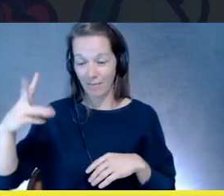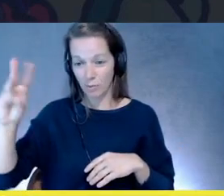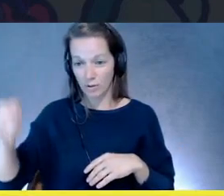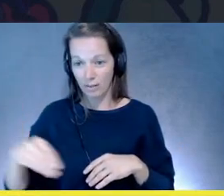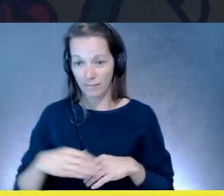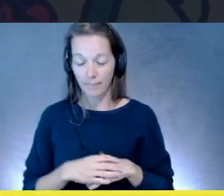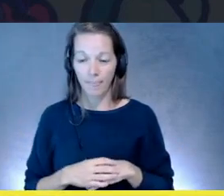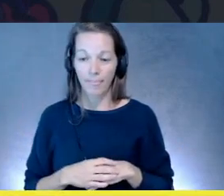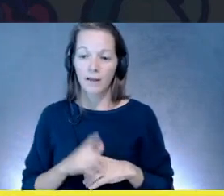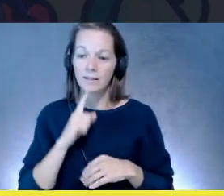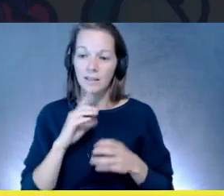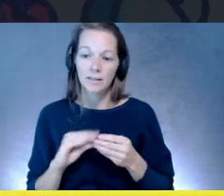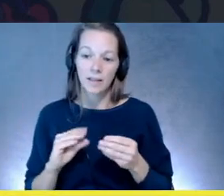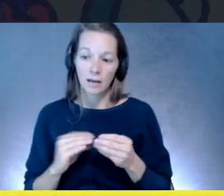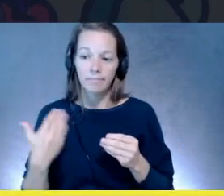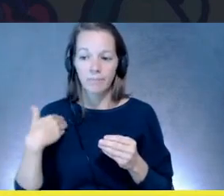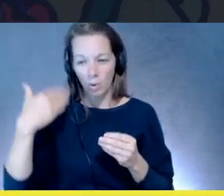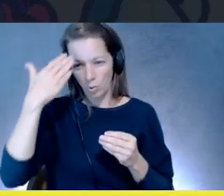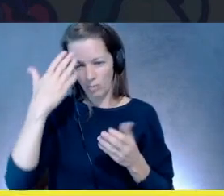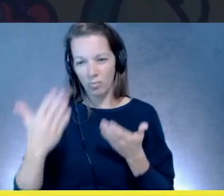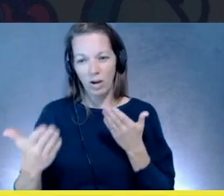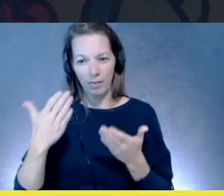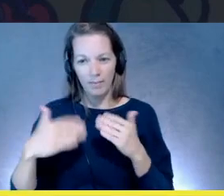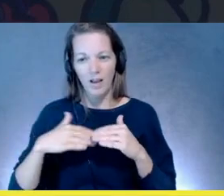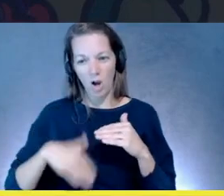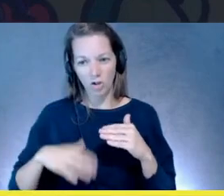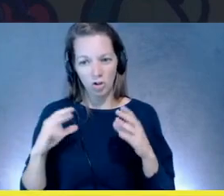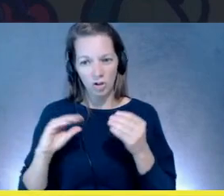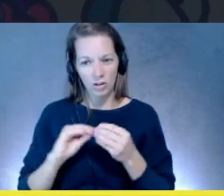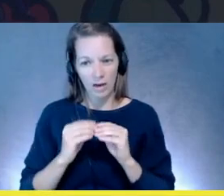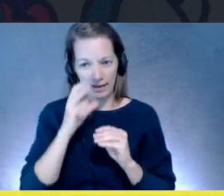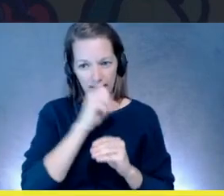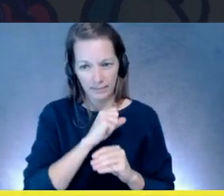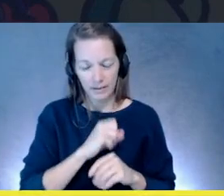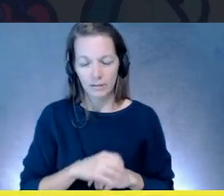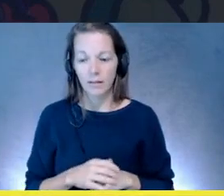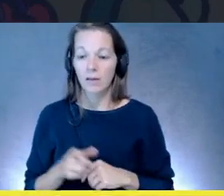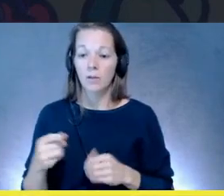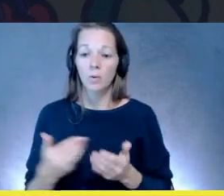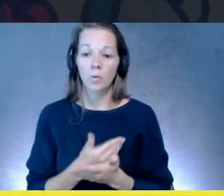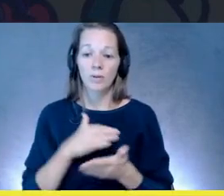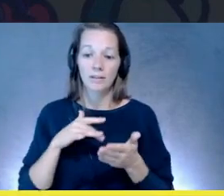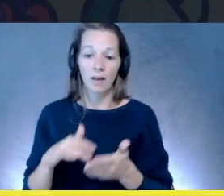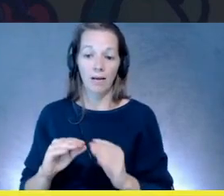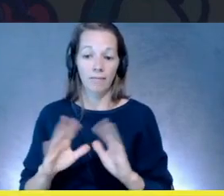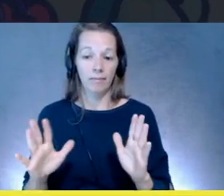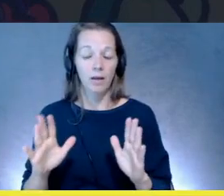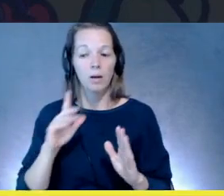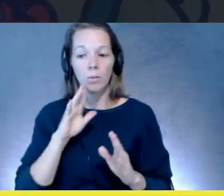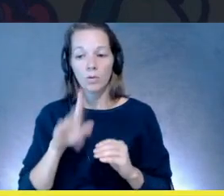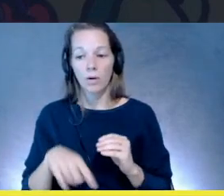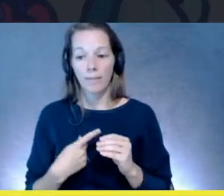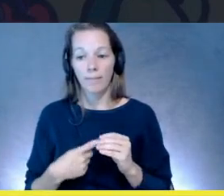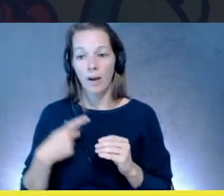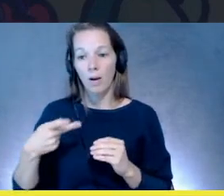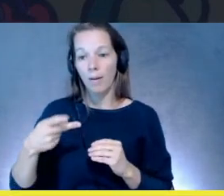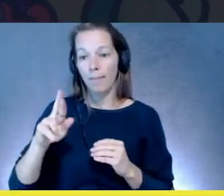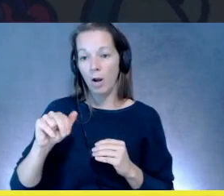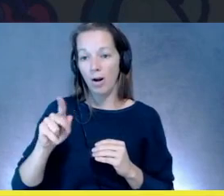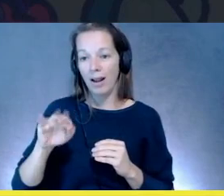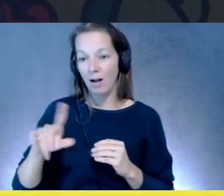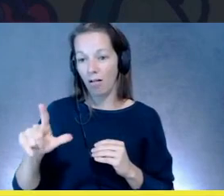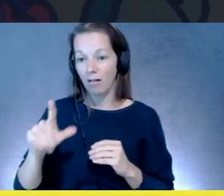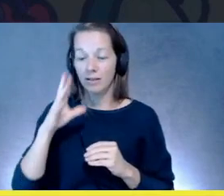said earlier, we knew those were probably underestimates. And this new study clarifies that when we're talking about perinatal experiences of people